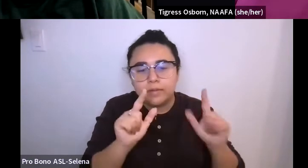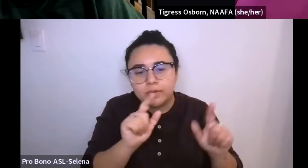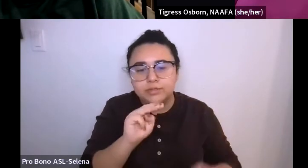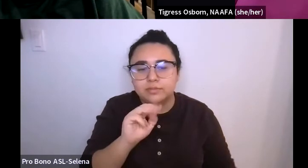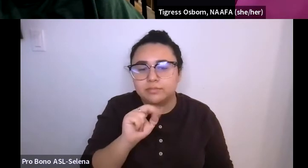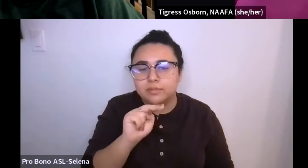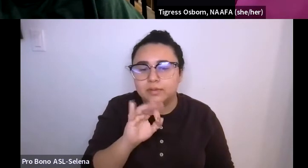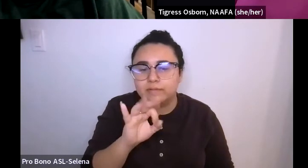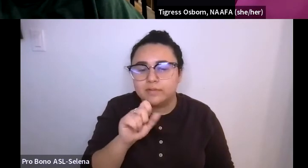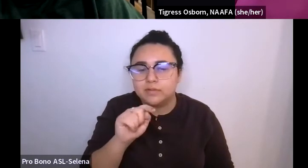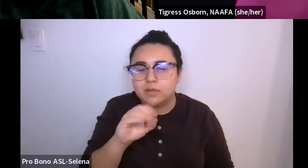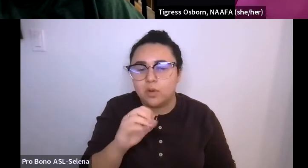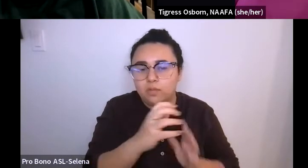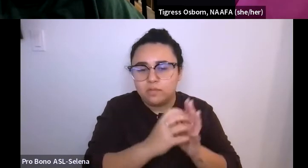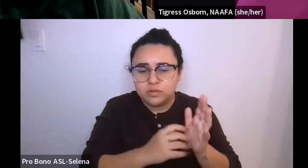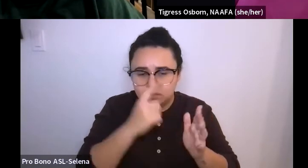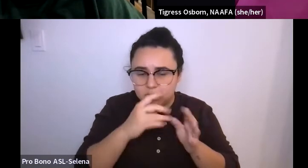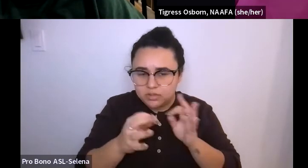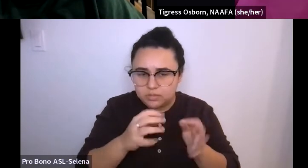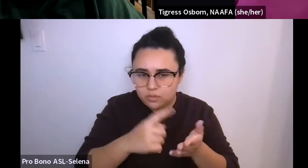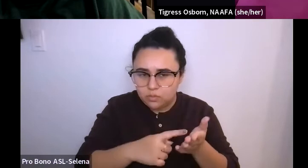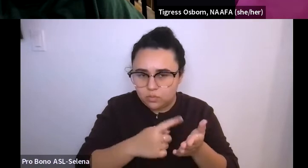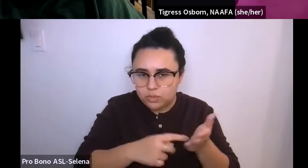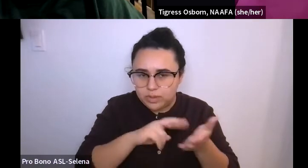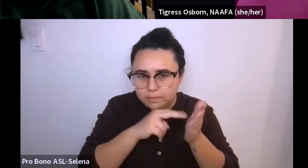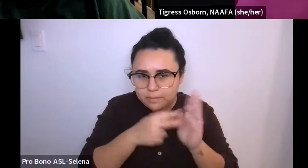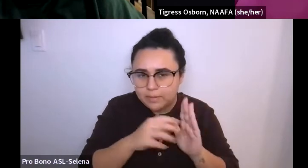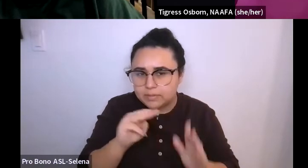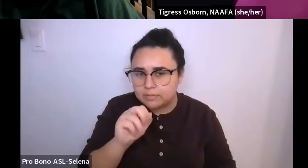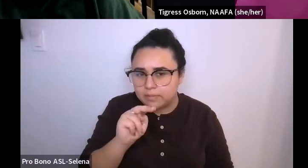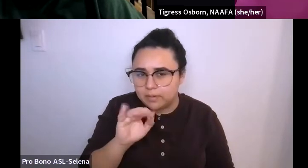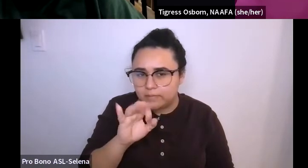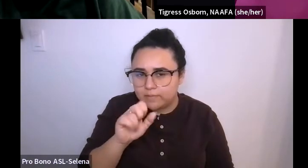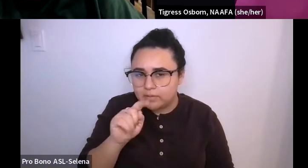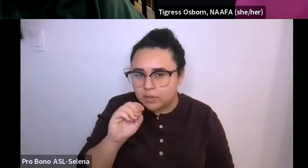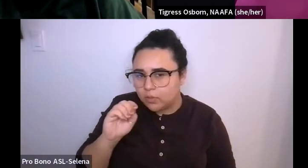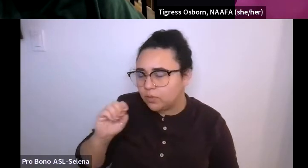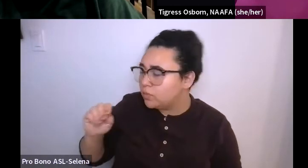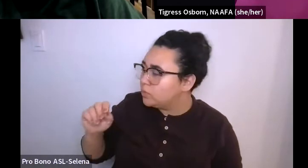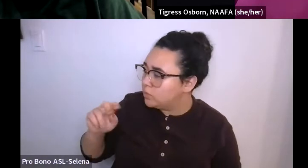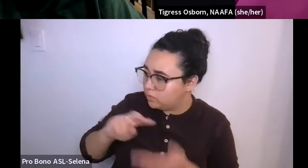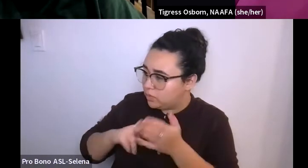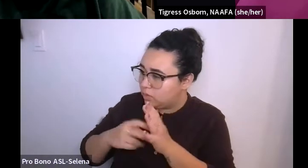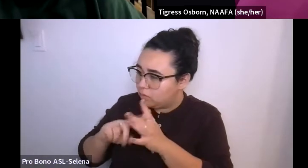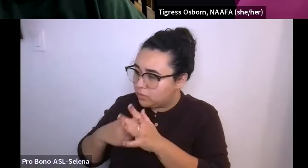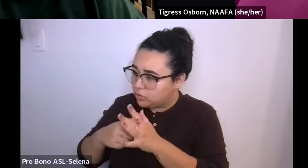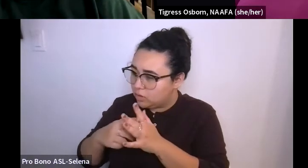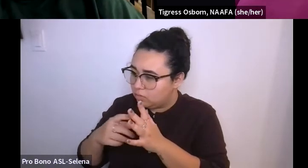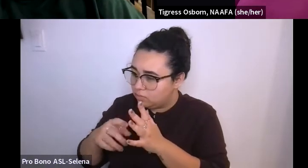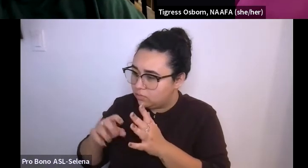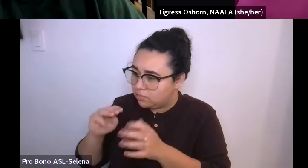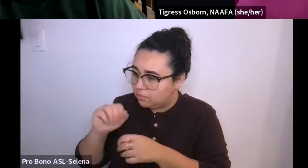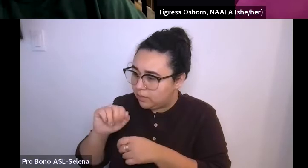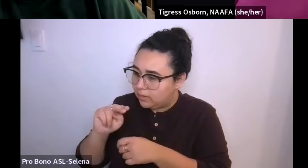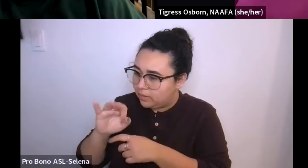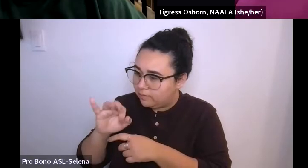don't know what that is? You know, you mean the sort of original manifesto, the Fat Manifesto? Yeah. Yes.